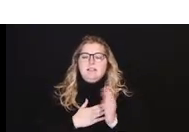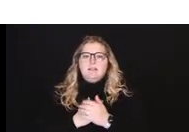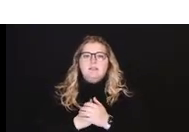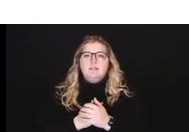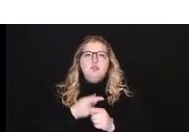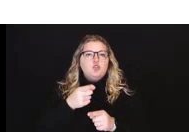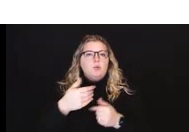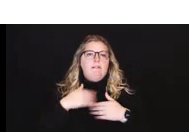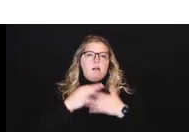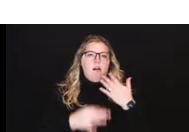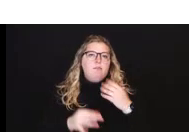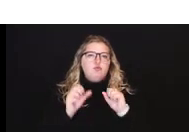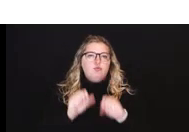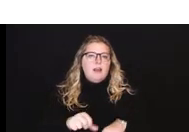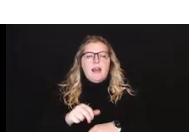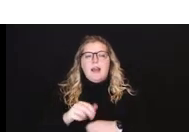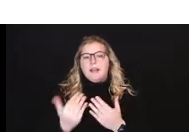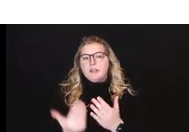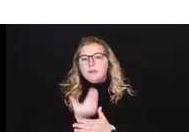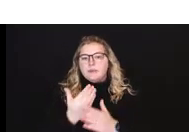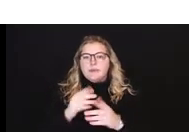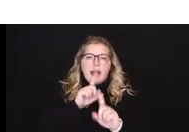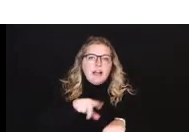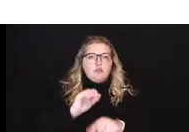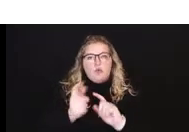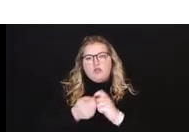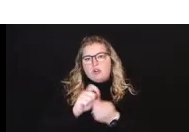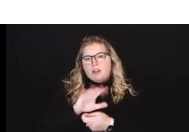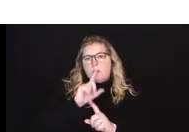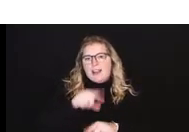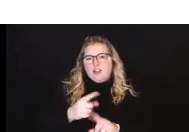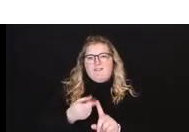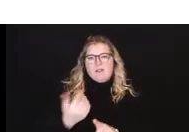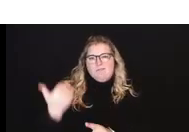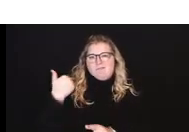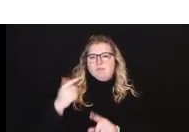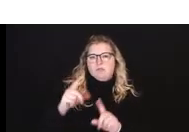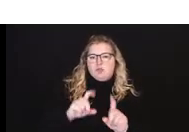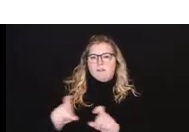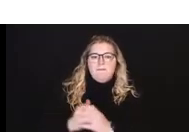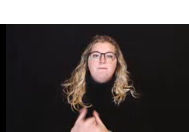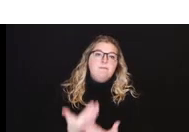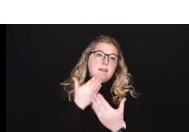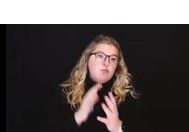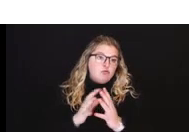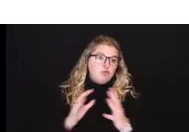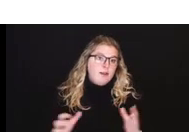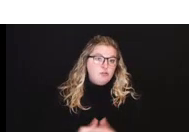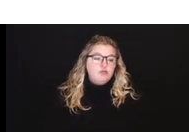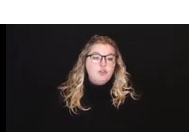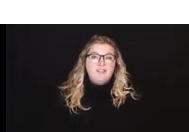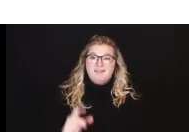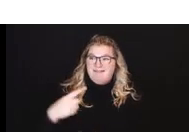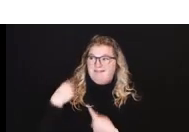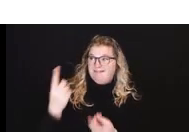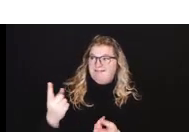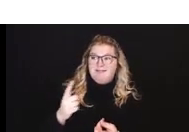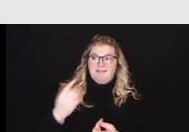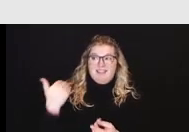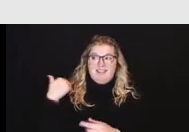your answer from the last survey if you want to. Okay? So thank you very much for answering the survey. We got great responses in the last